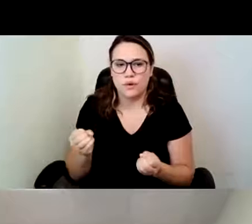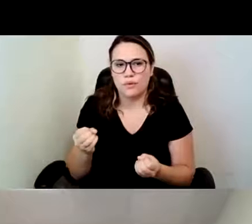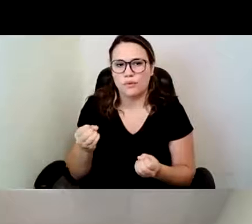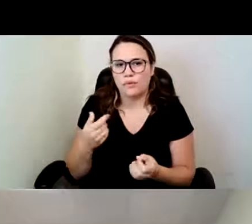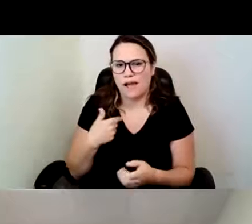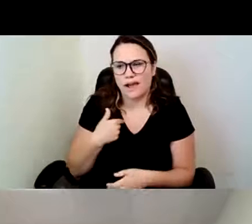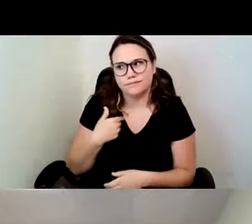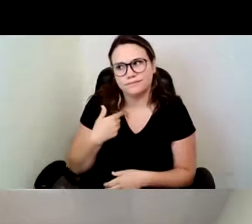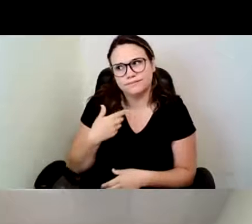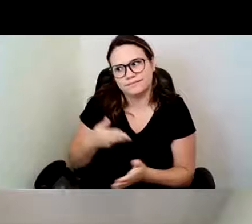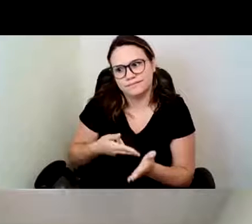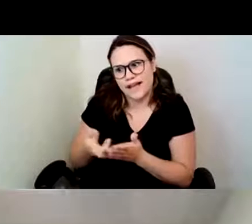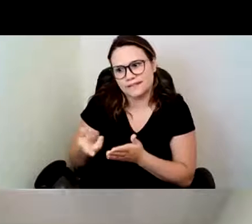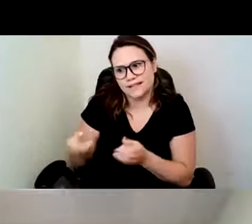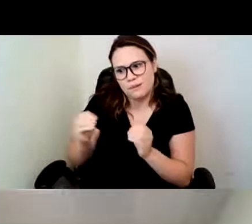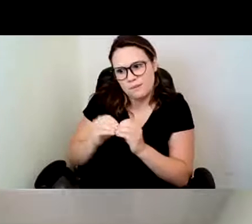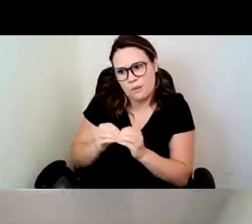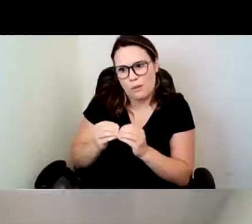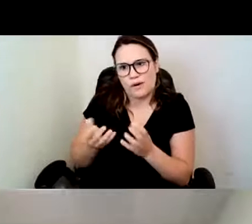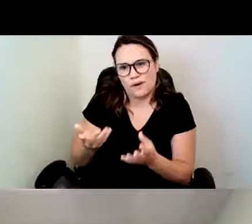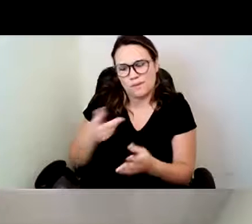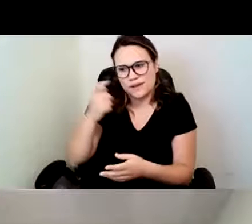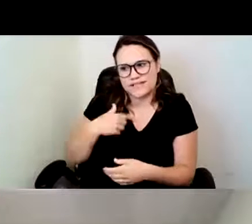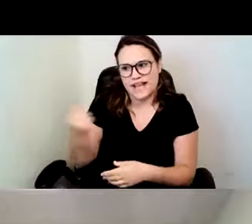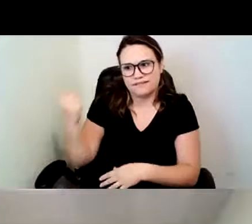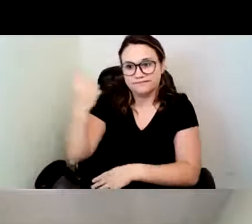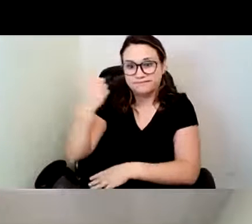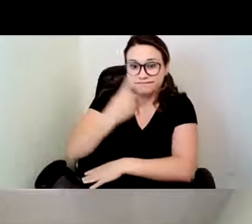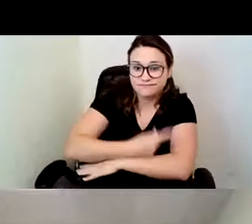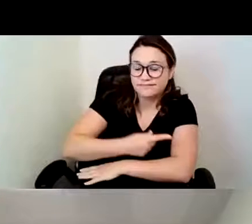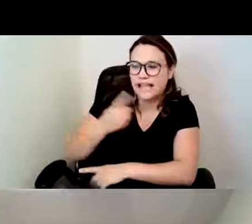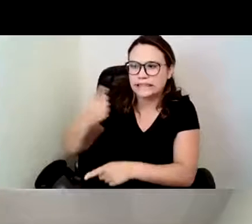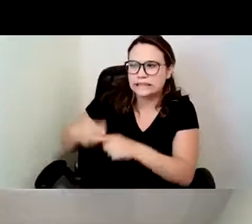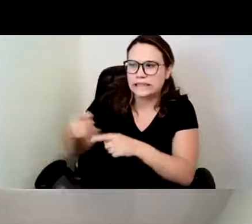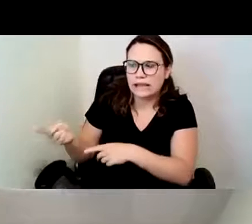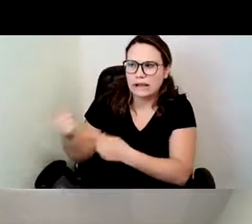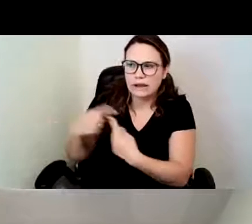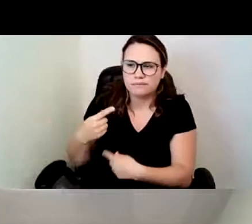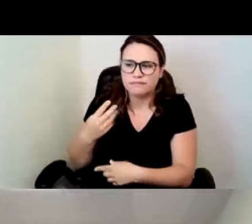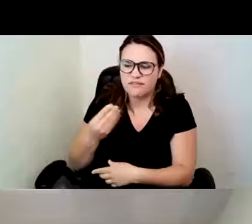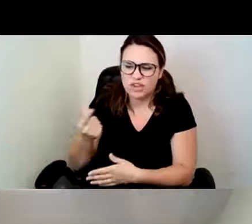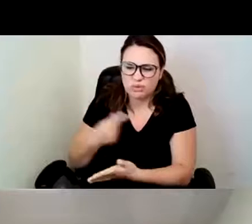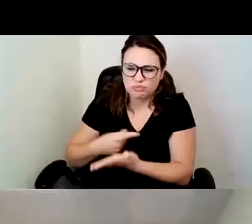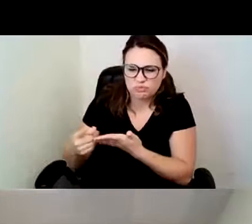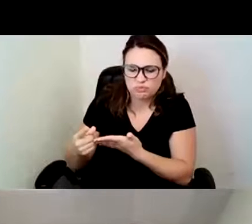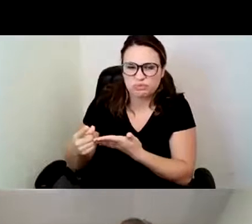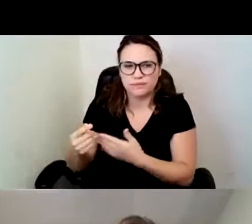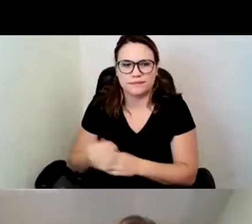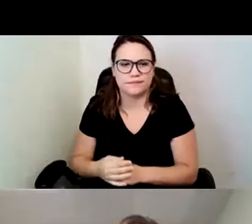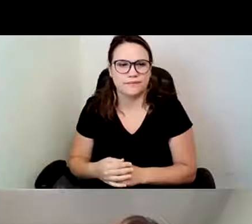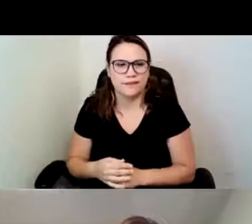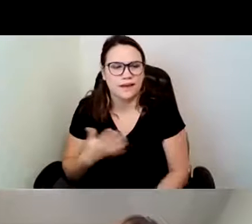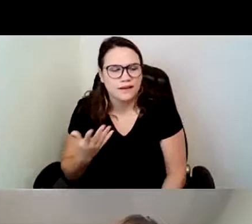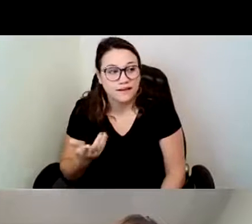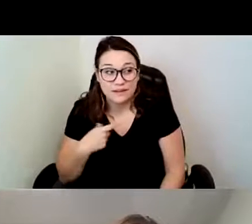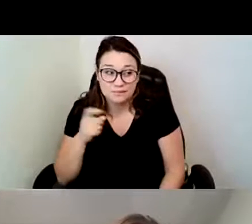than he can, really, because I've got all day to do it, and he can only drop by a couple of times a week. Well, he must have a reason